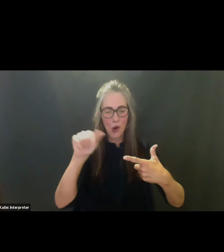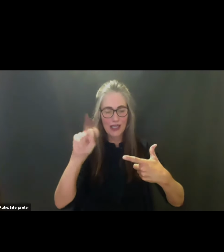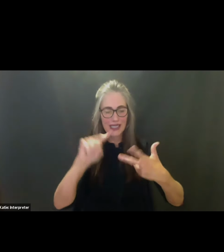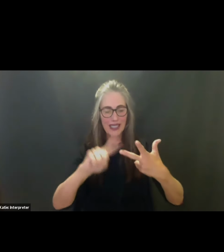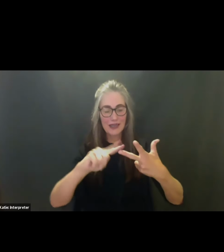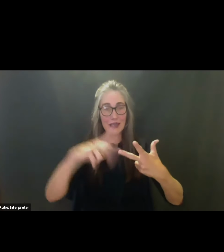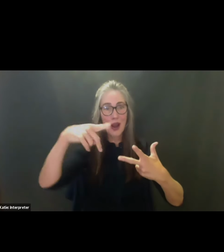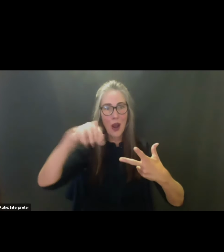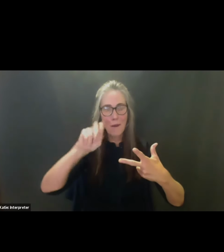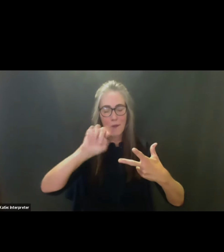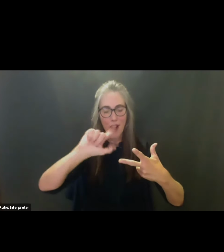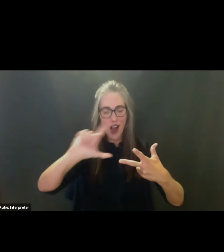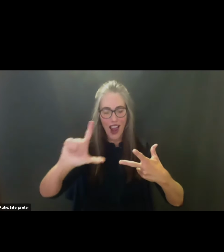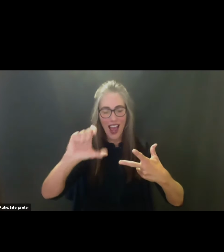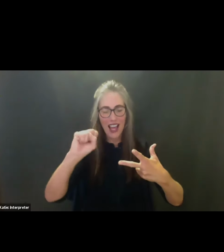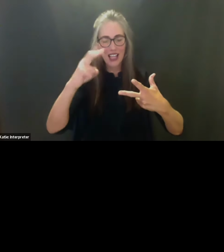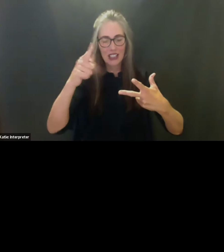speaker, Archon Fung.